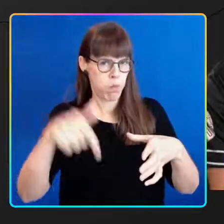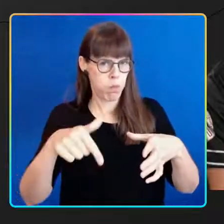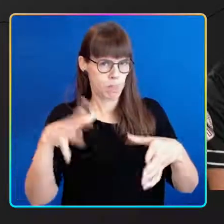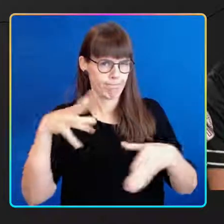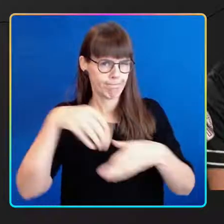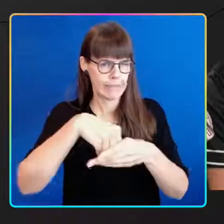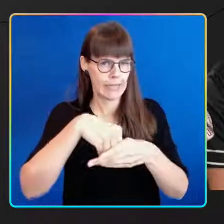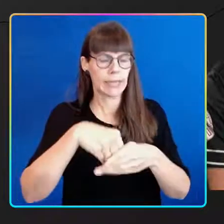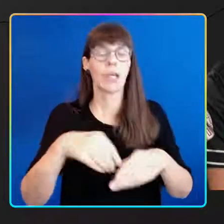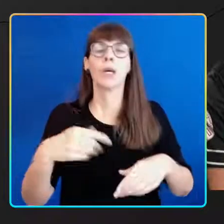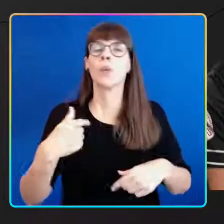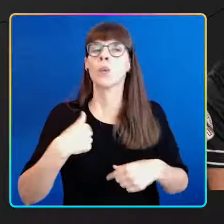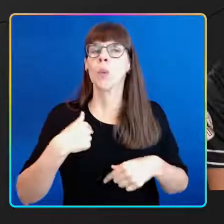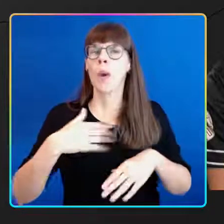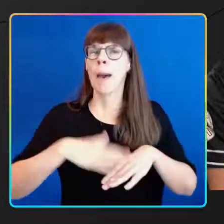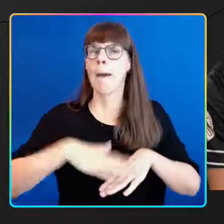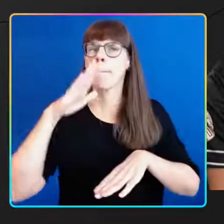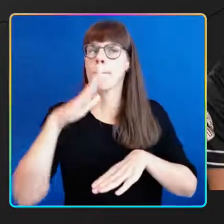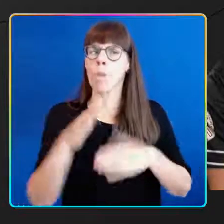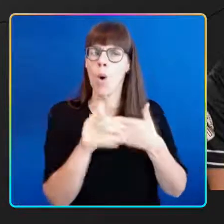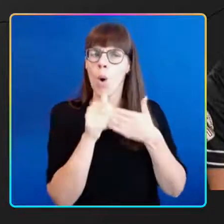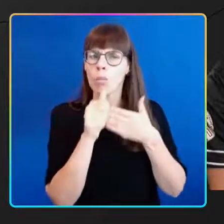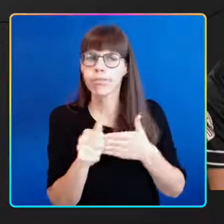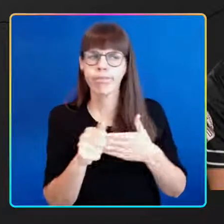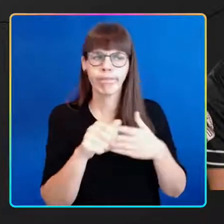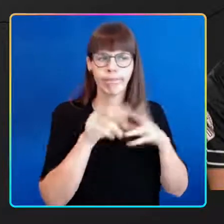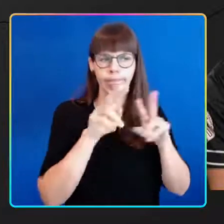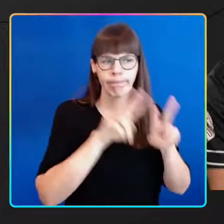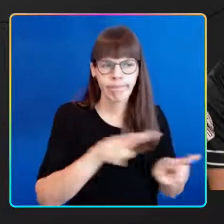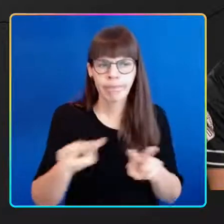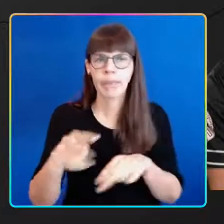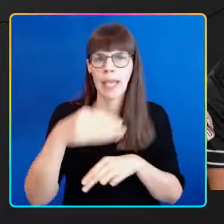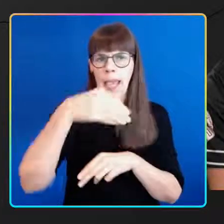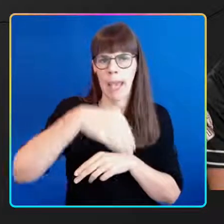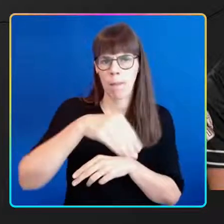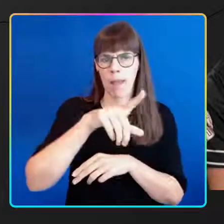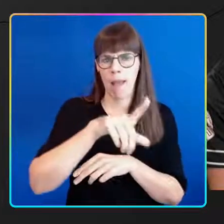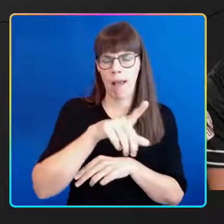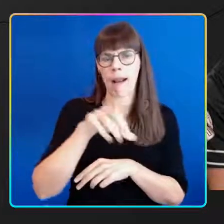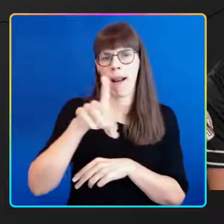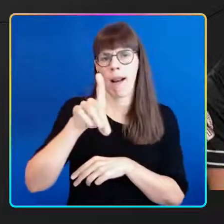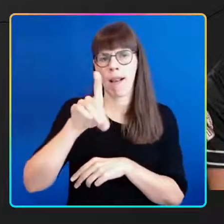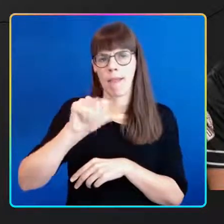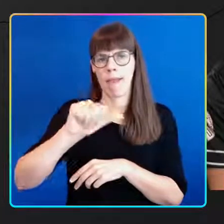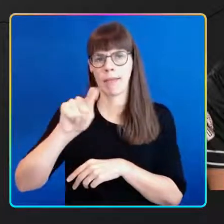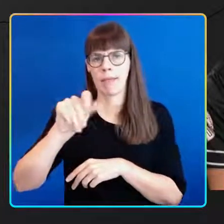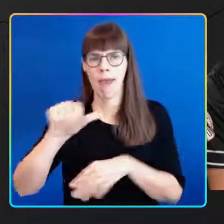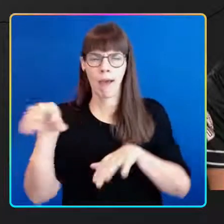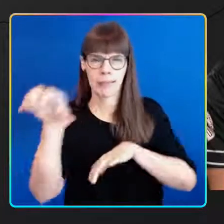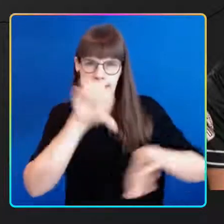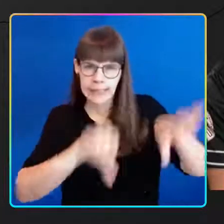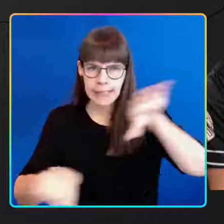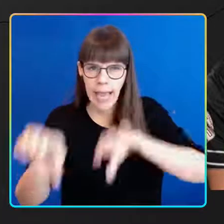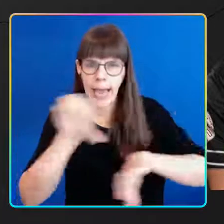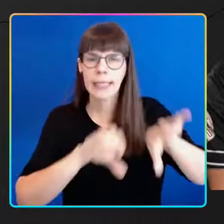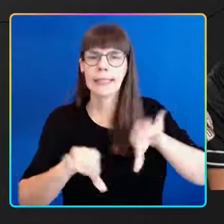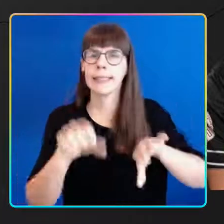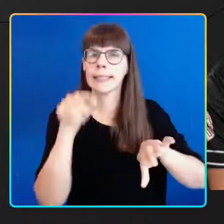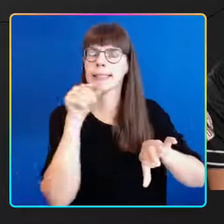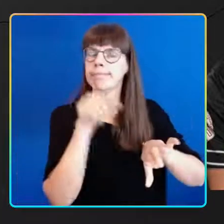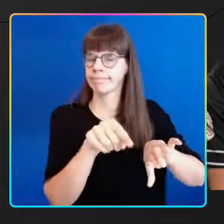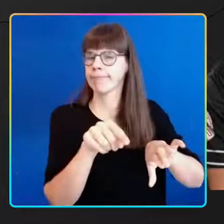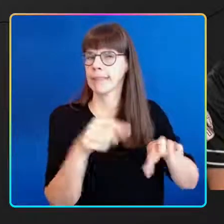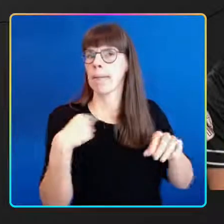an overview of ML and data science, all the projects that we are running on that, and the team itself.